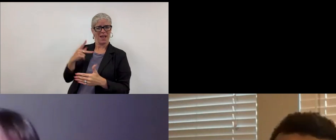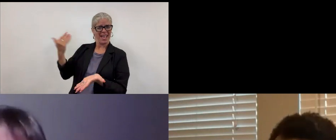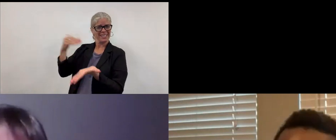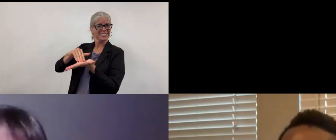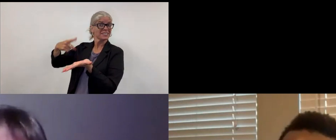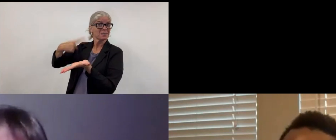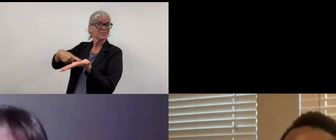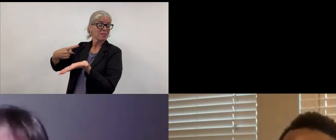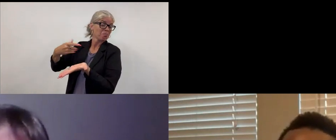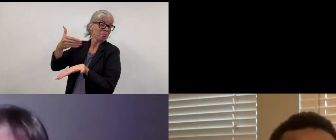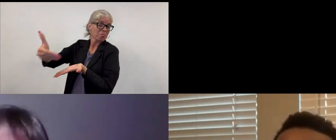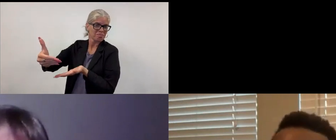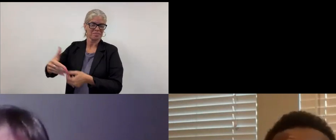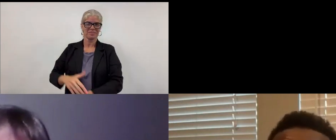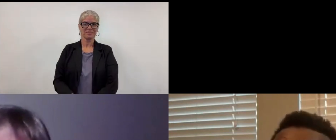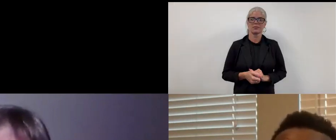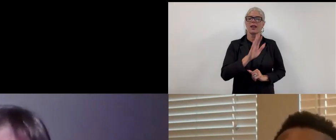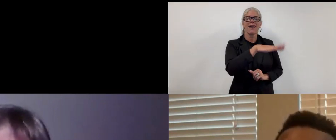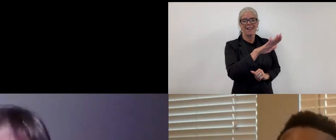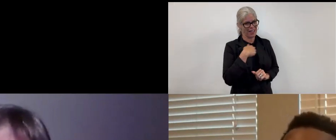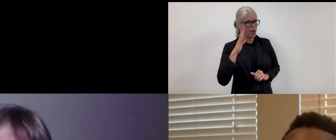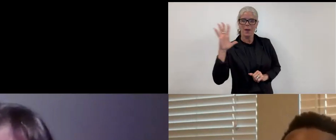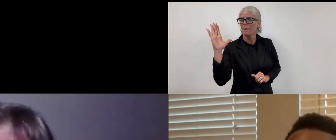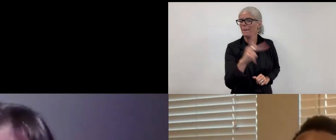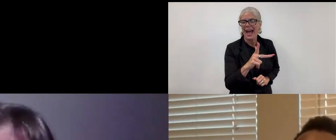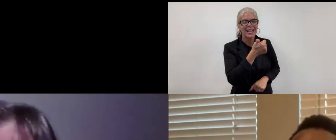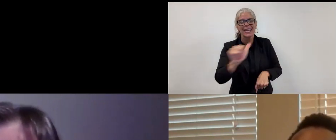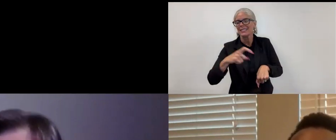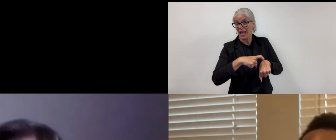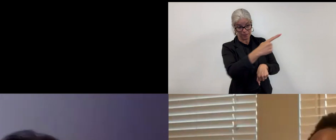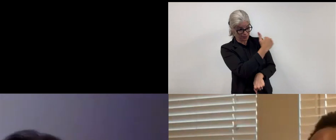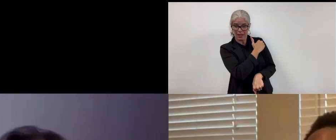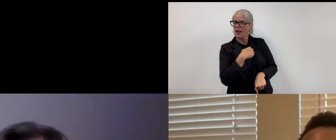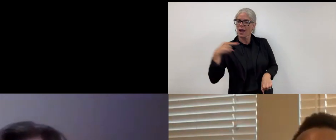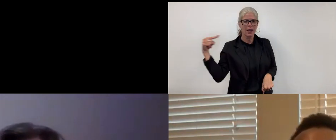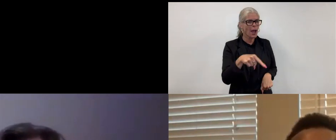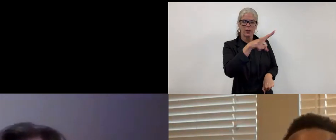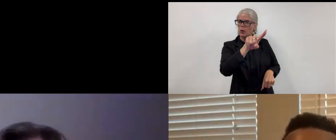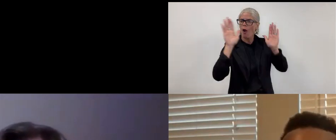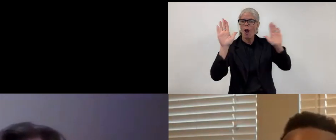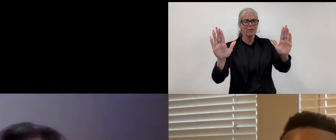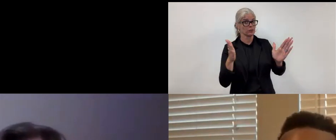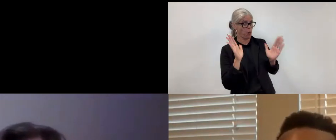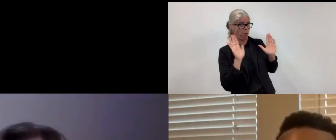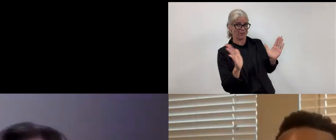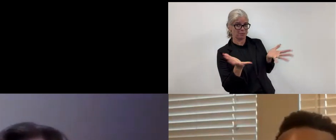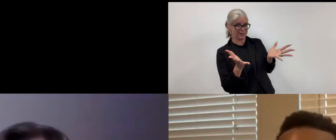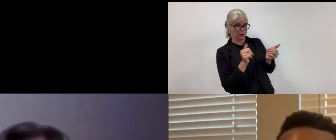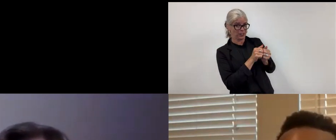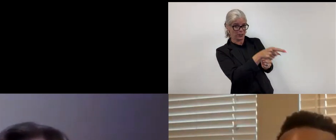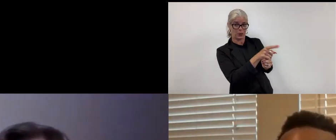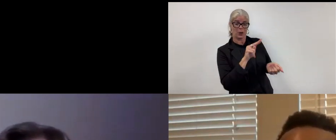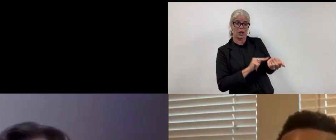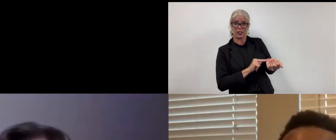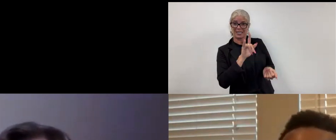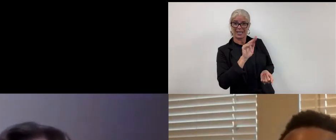your time, and I hope you'll come back again sometime. Anytime, genuinely. Right. This is a class. So great to finally meet you, Nurse Linda. Like I mentioned when we